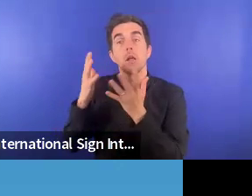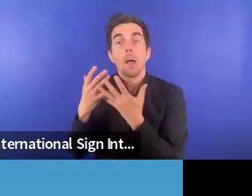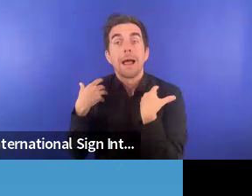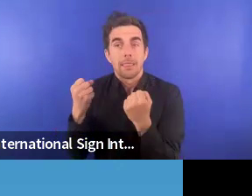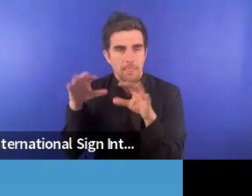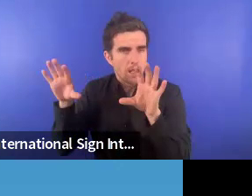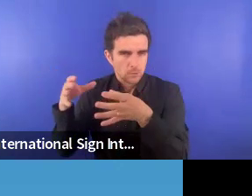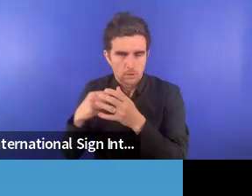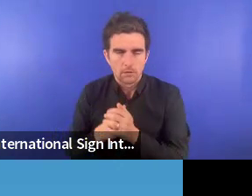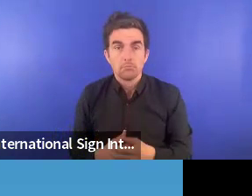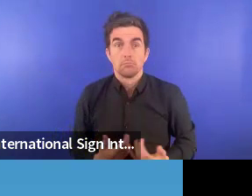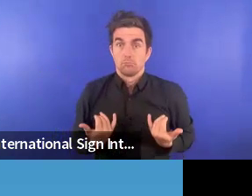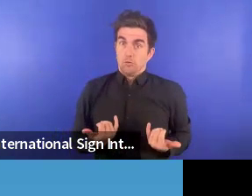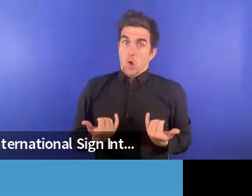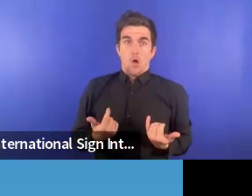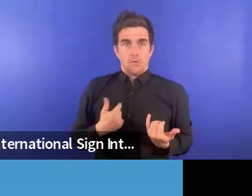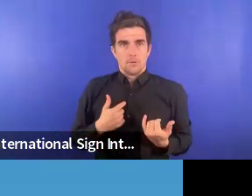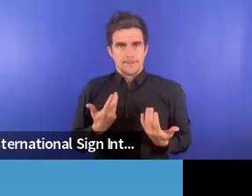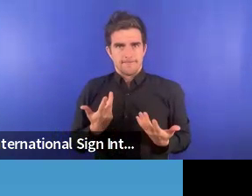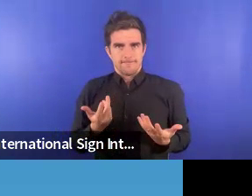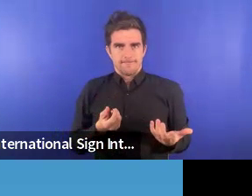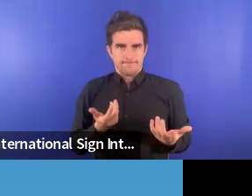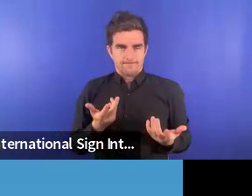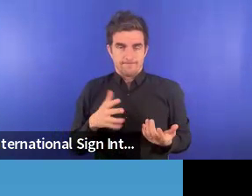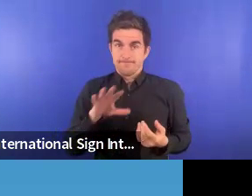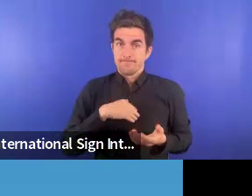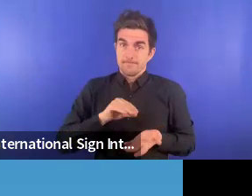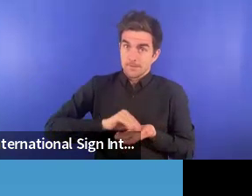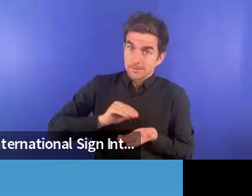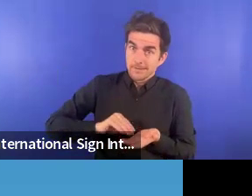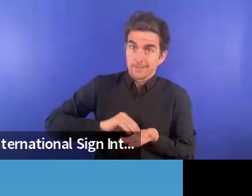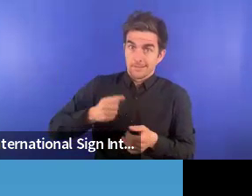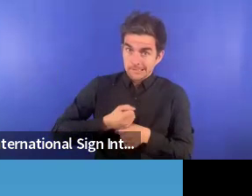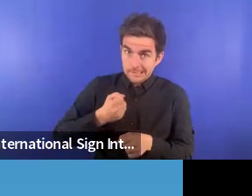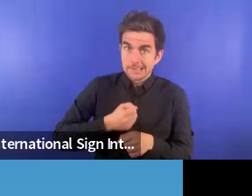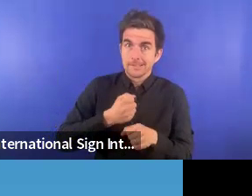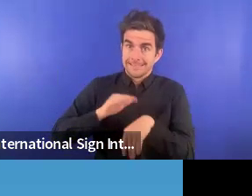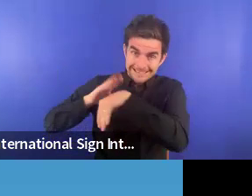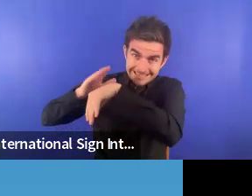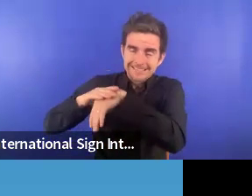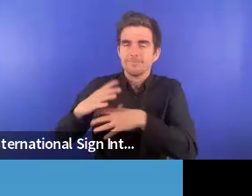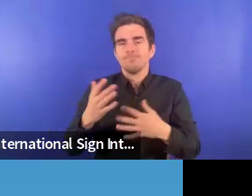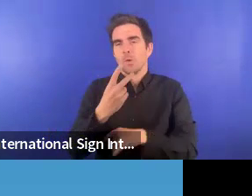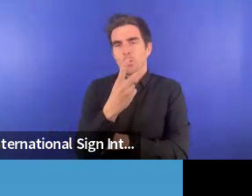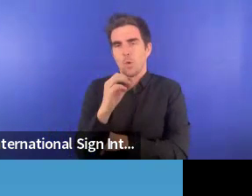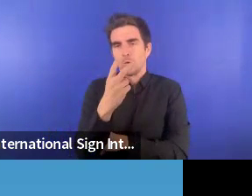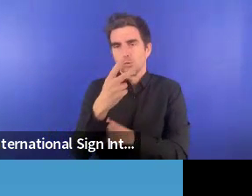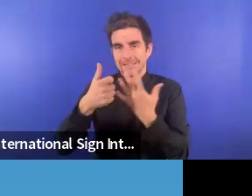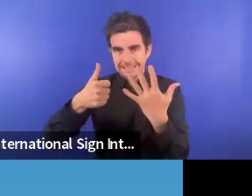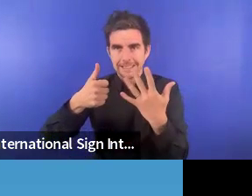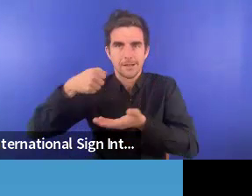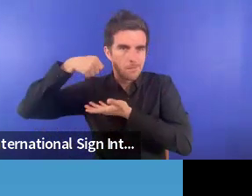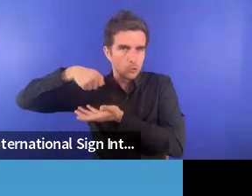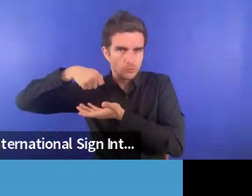you an idea of how important it is to really know your timelines, because you really need to think